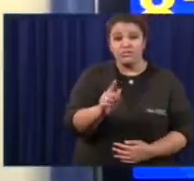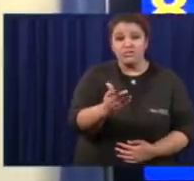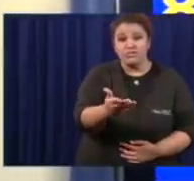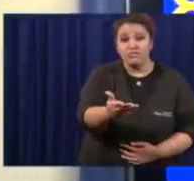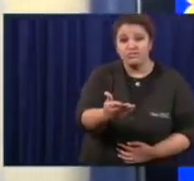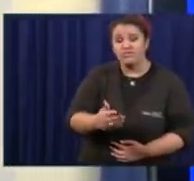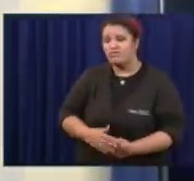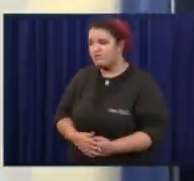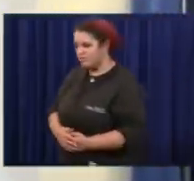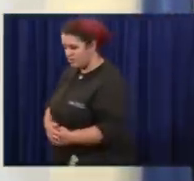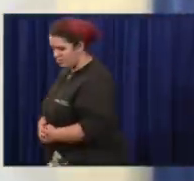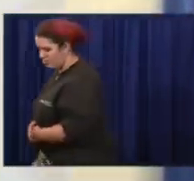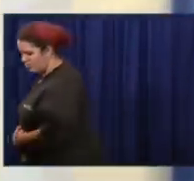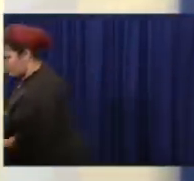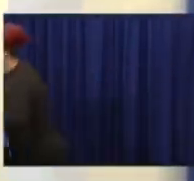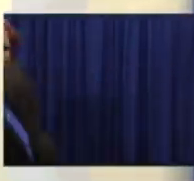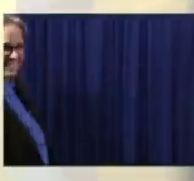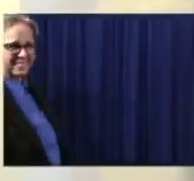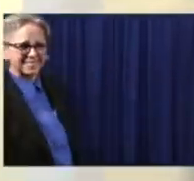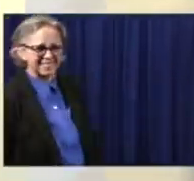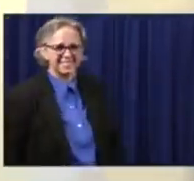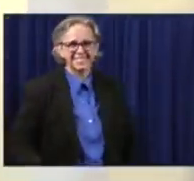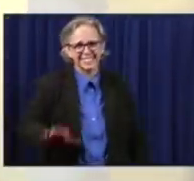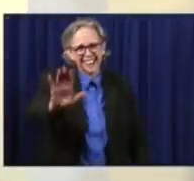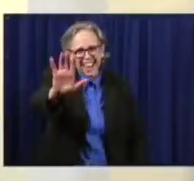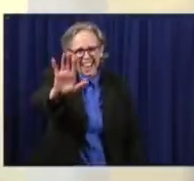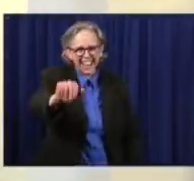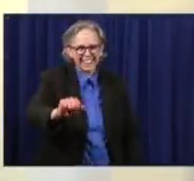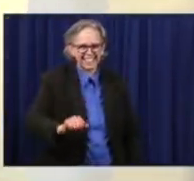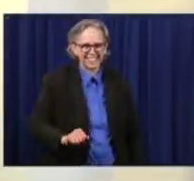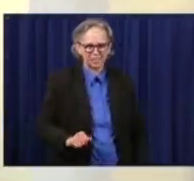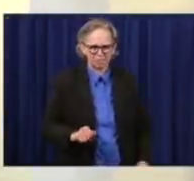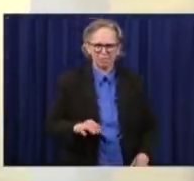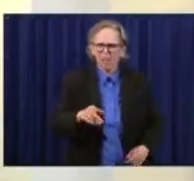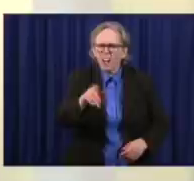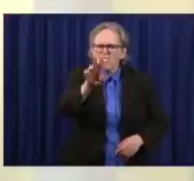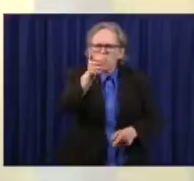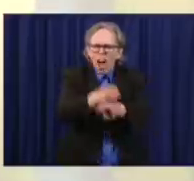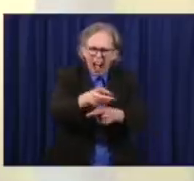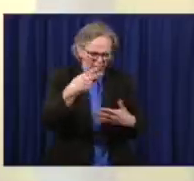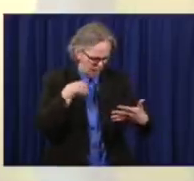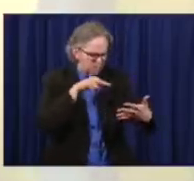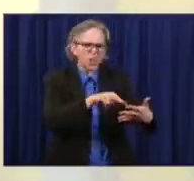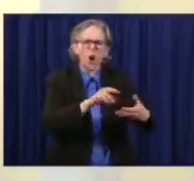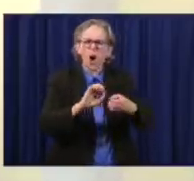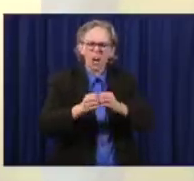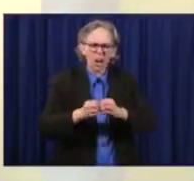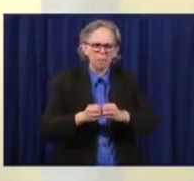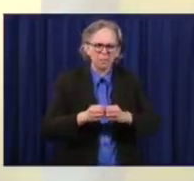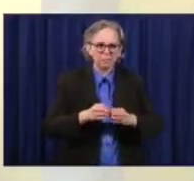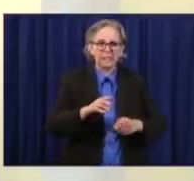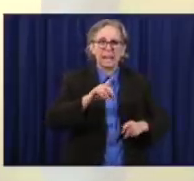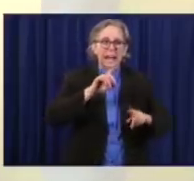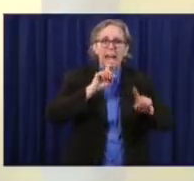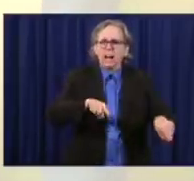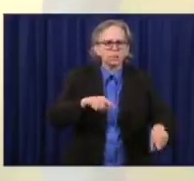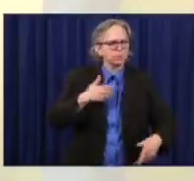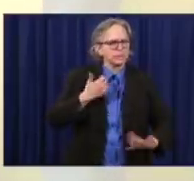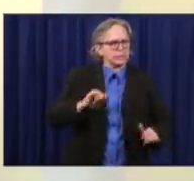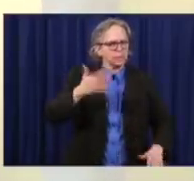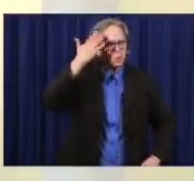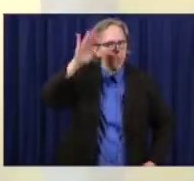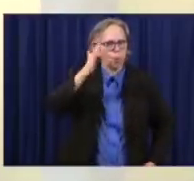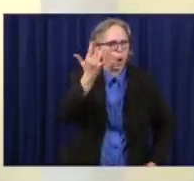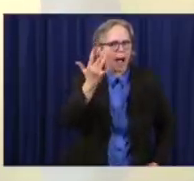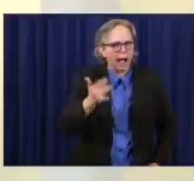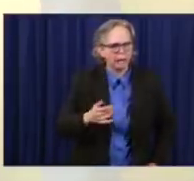Hi. So I have seen that. I think we don't know the answer to that yet. I